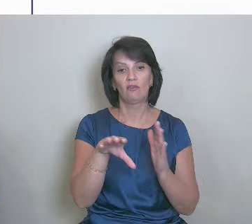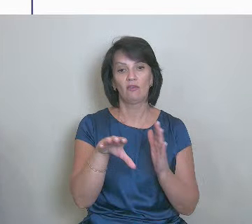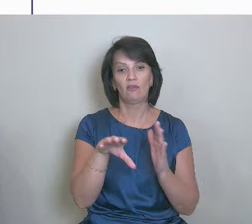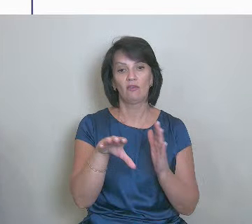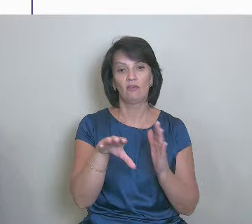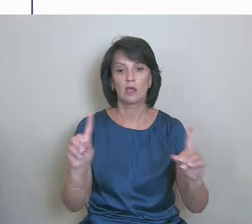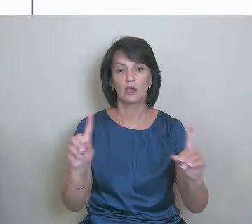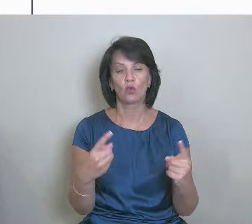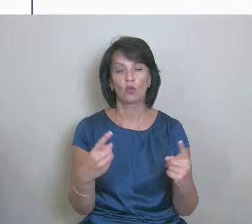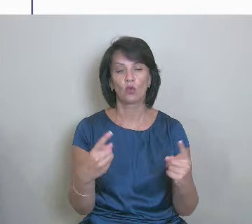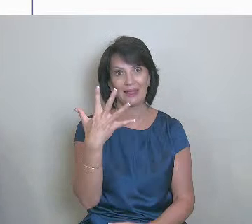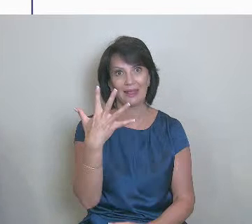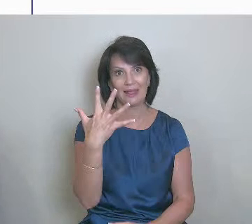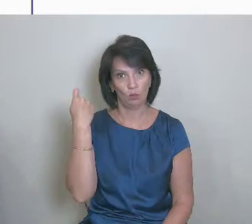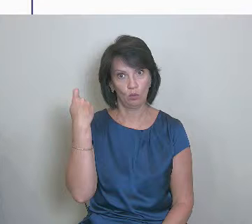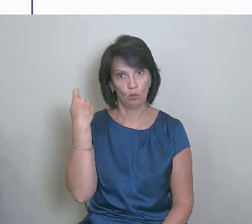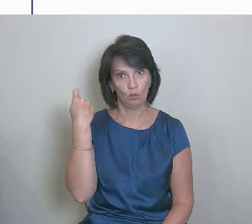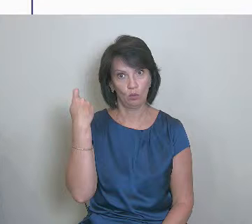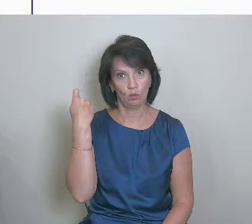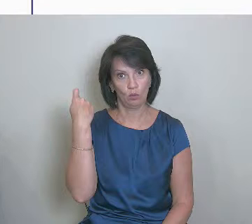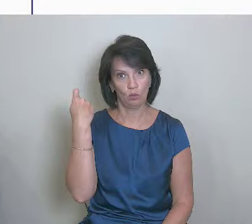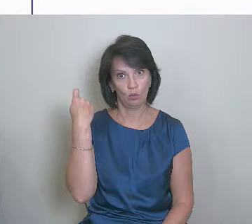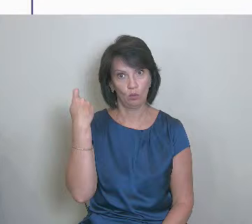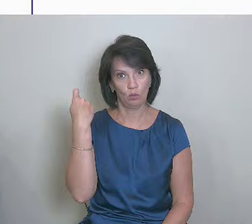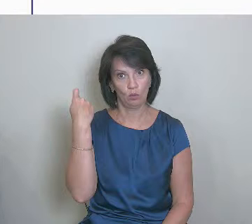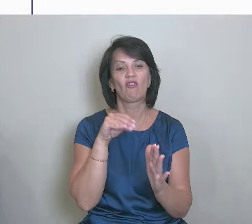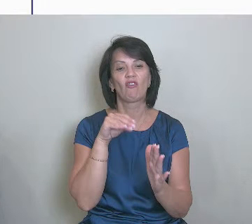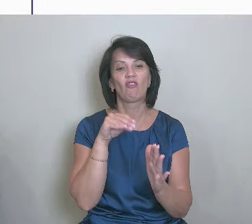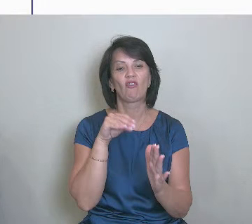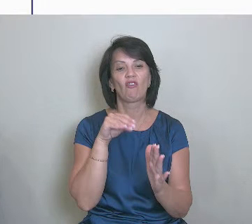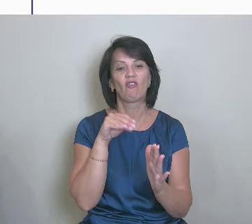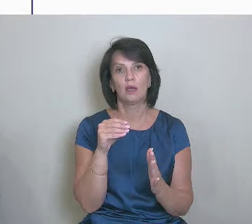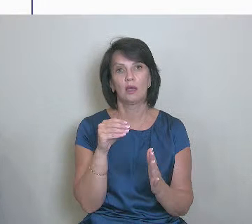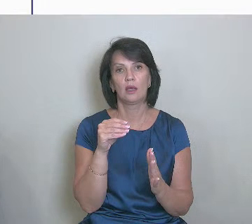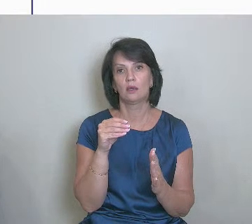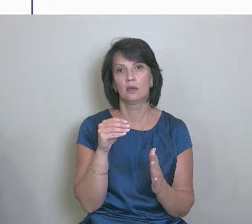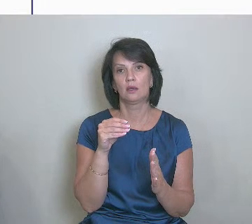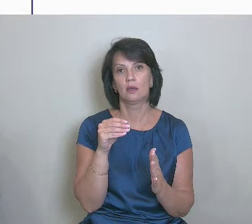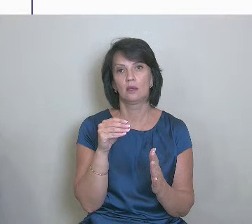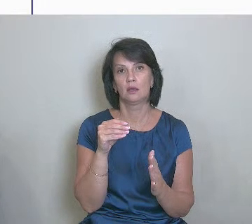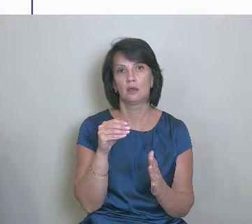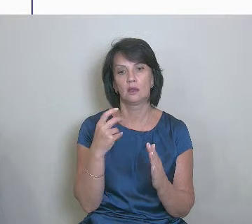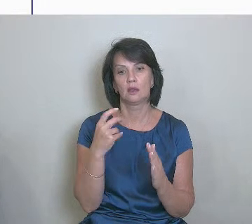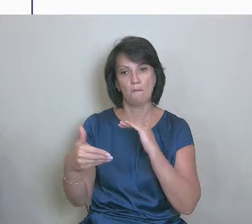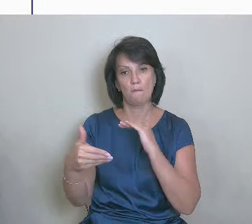TECs, which have been created in 2015 and which organize the elections